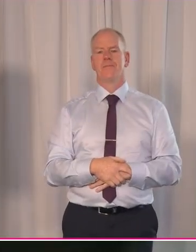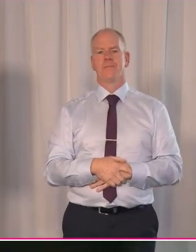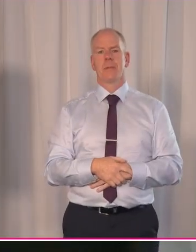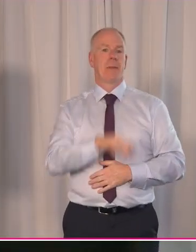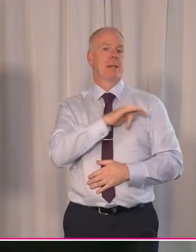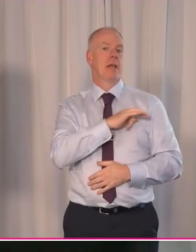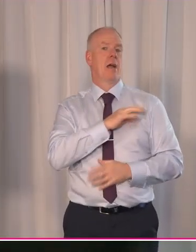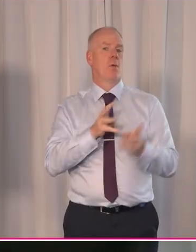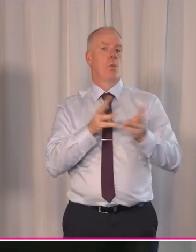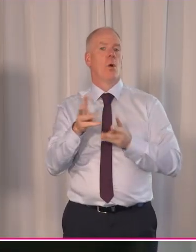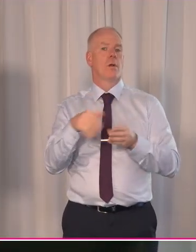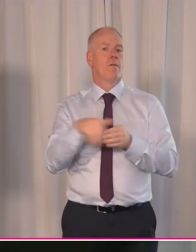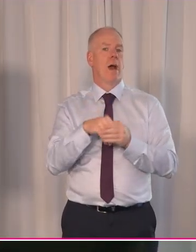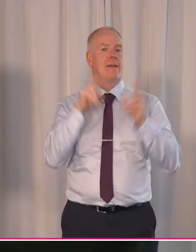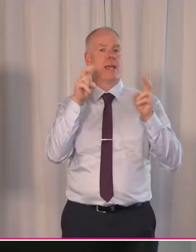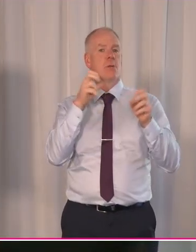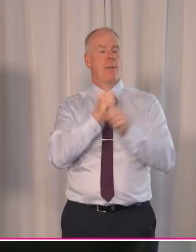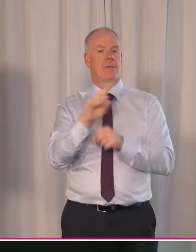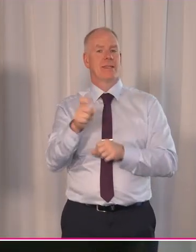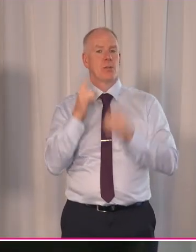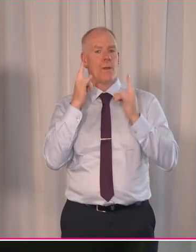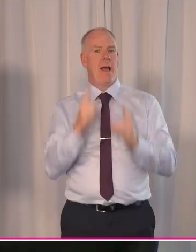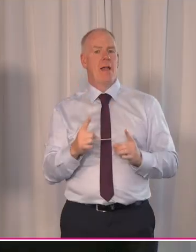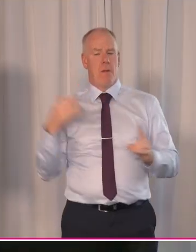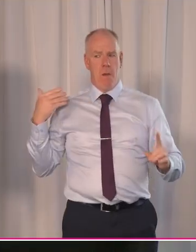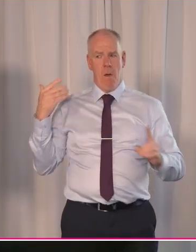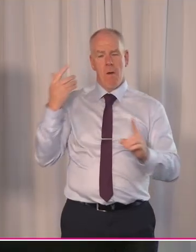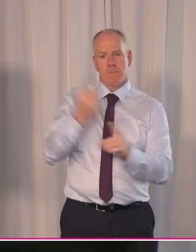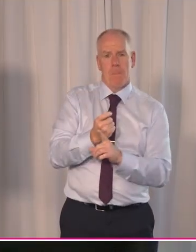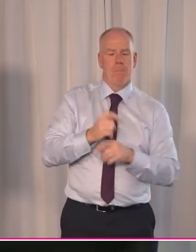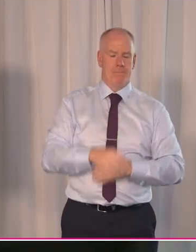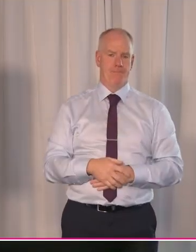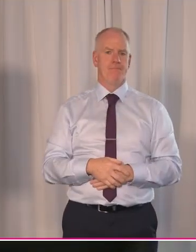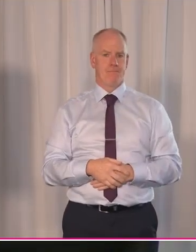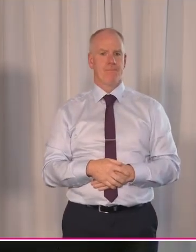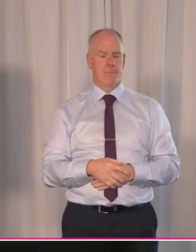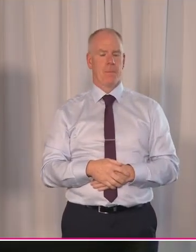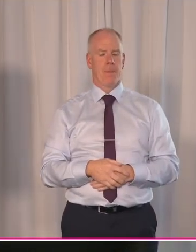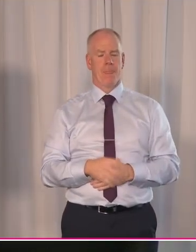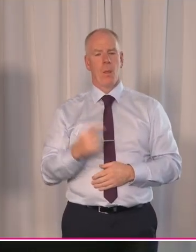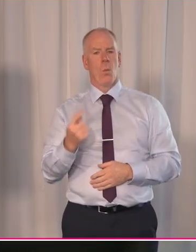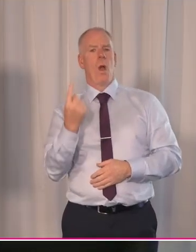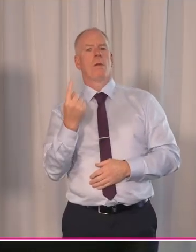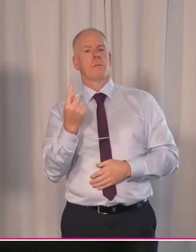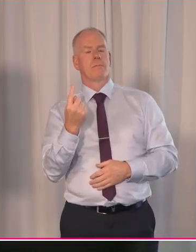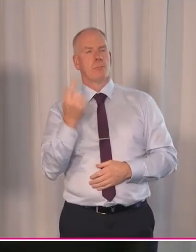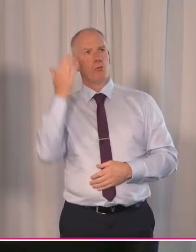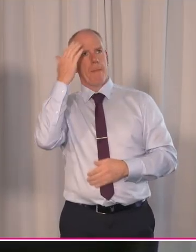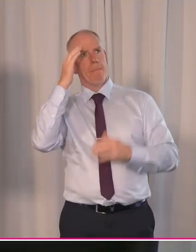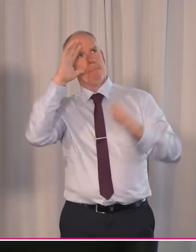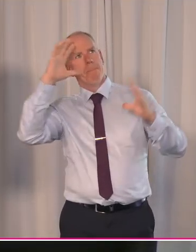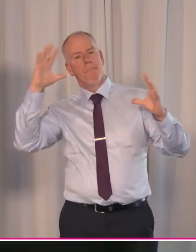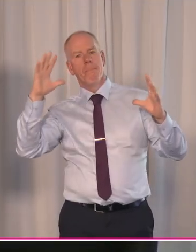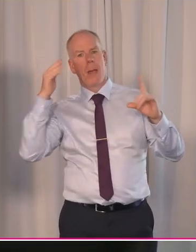been working around issues related to sexual health for quite some time, and one of my sort of dreams is that we get